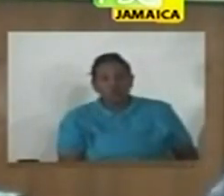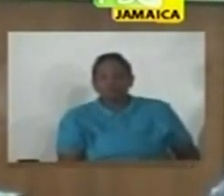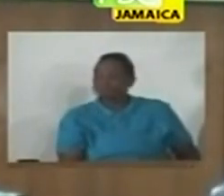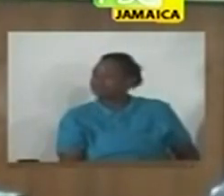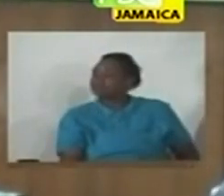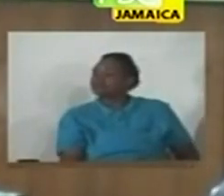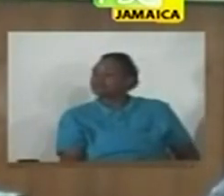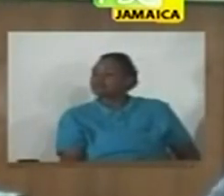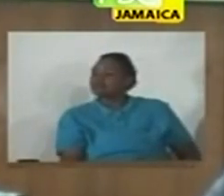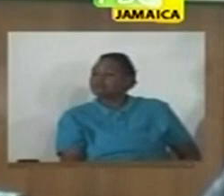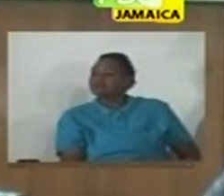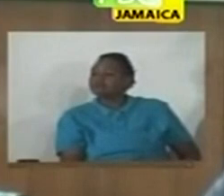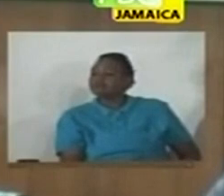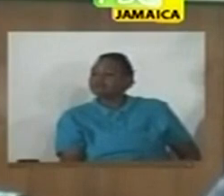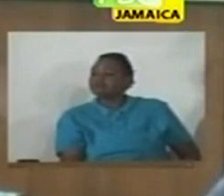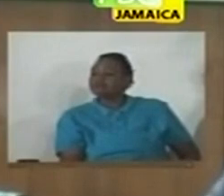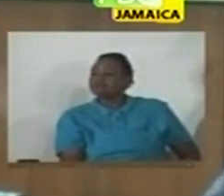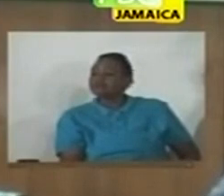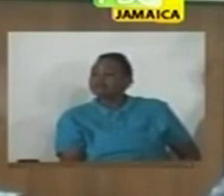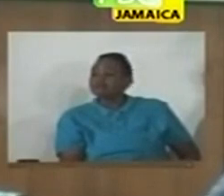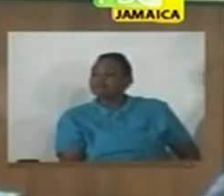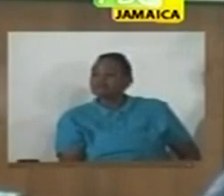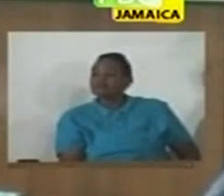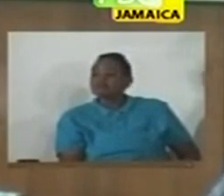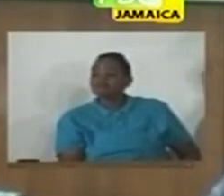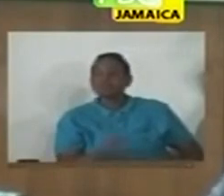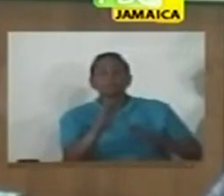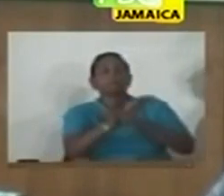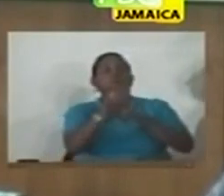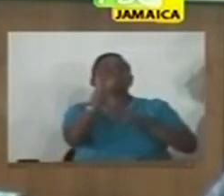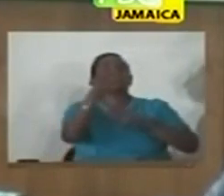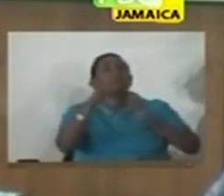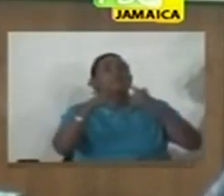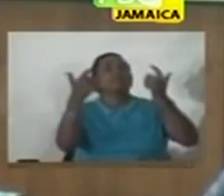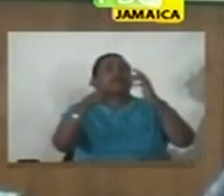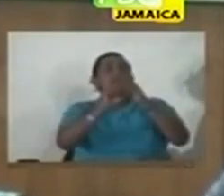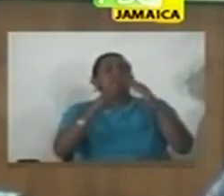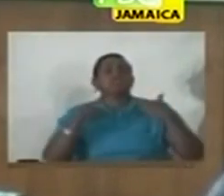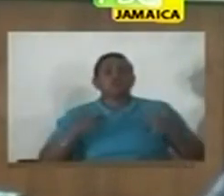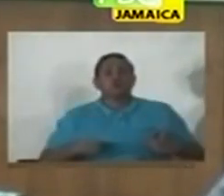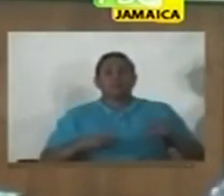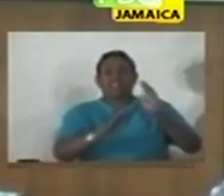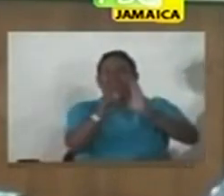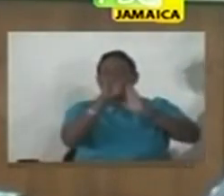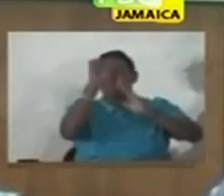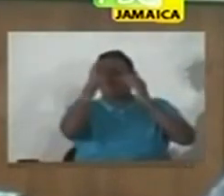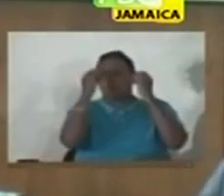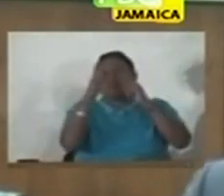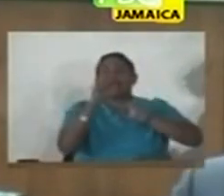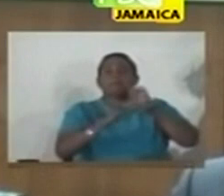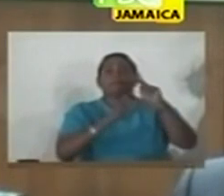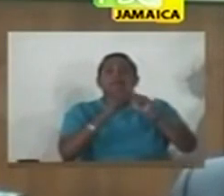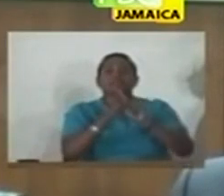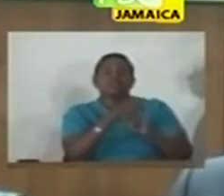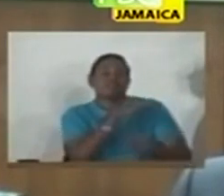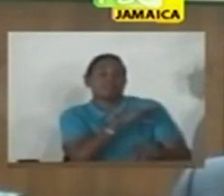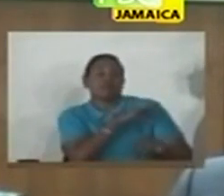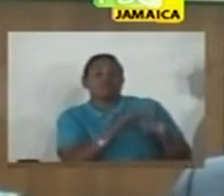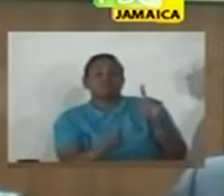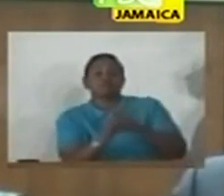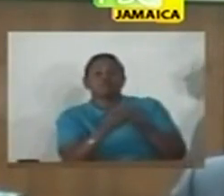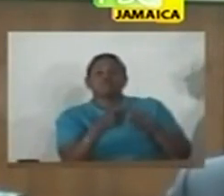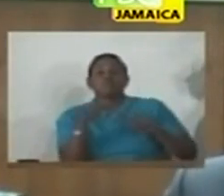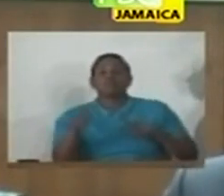The ministry continues to place great emphasis on human capital development. For many persons, benefits derived from